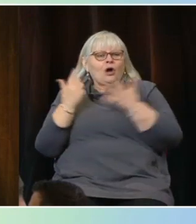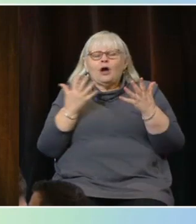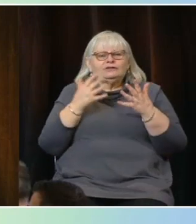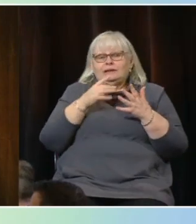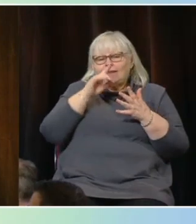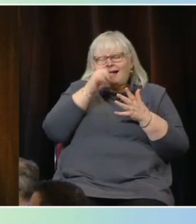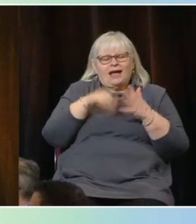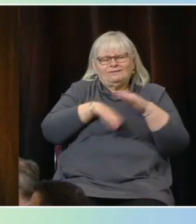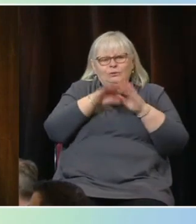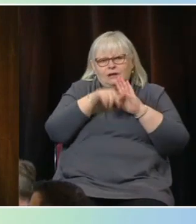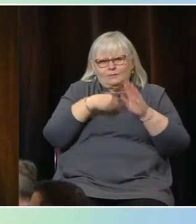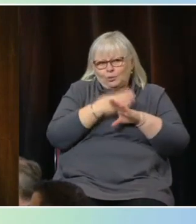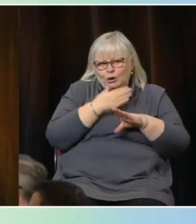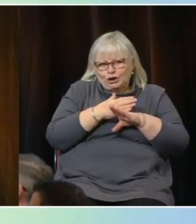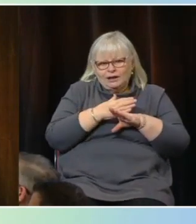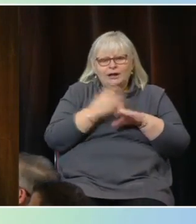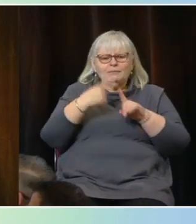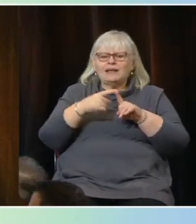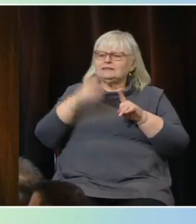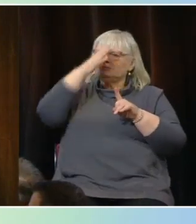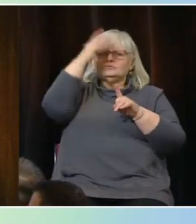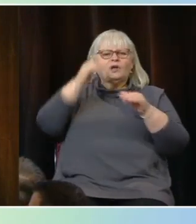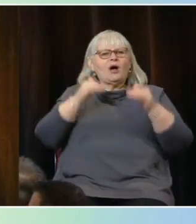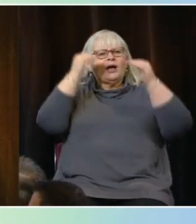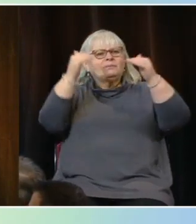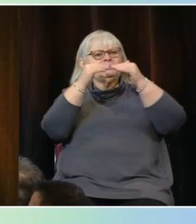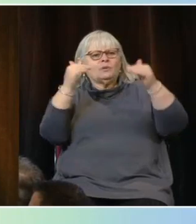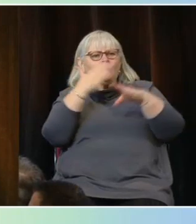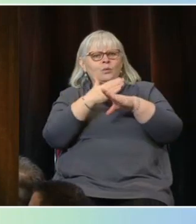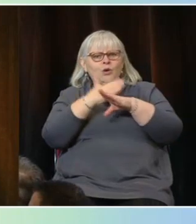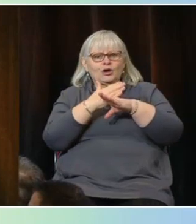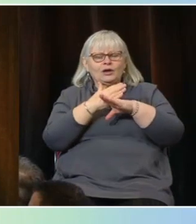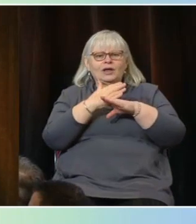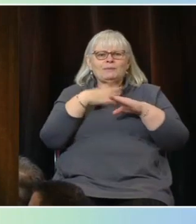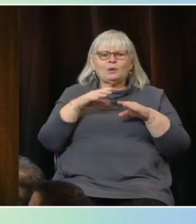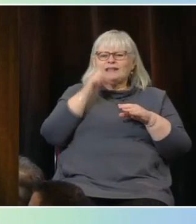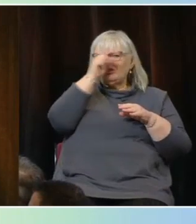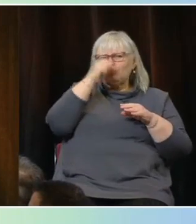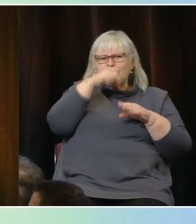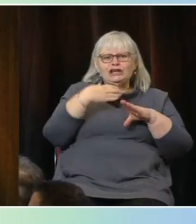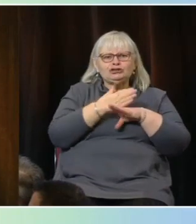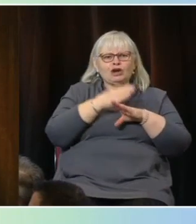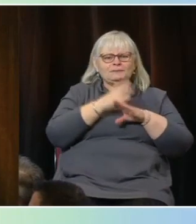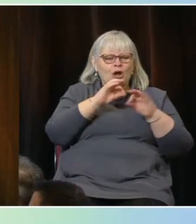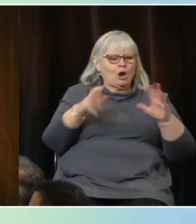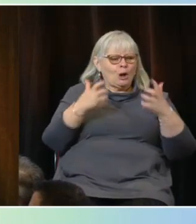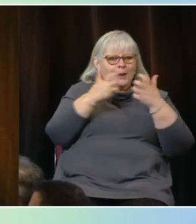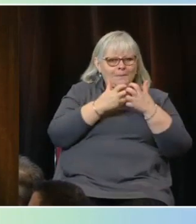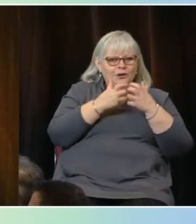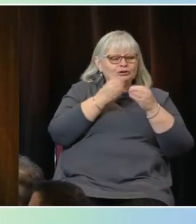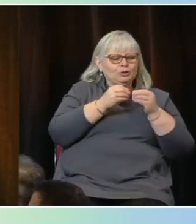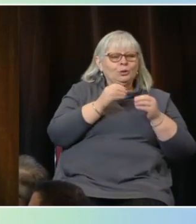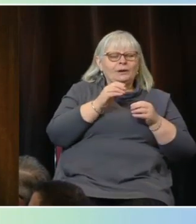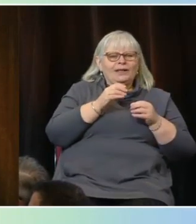full-time work and from the most prestigious and high paid roles because these so-called greedy jobs are incompatible with the load of unpaid care